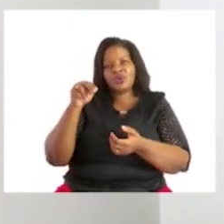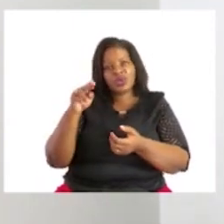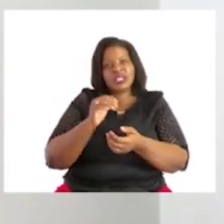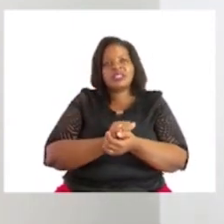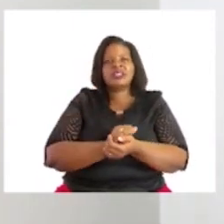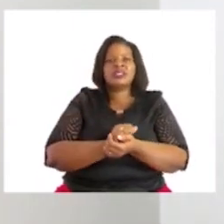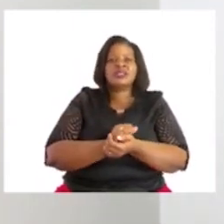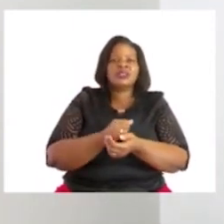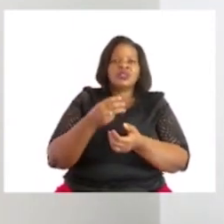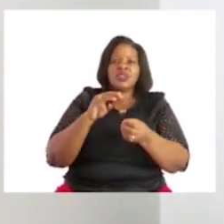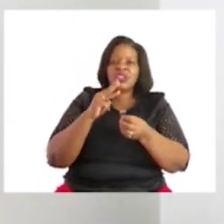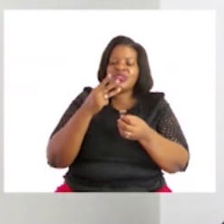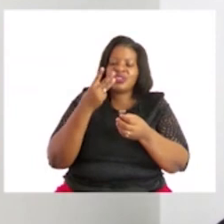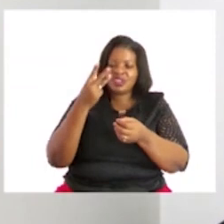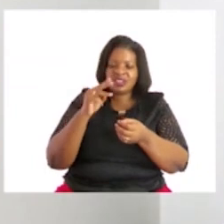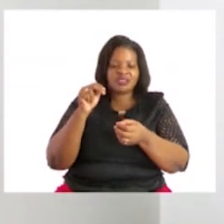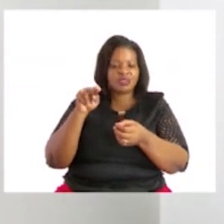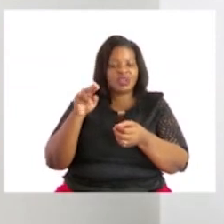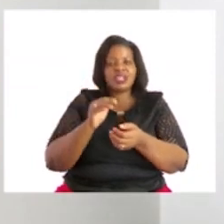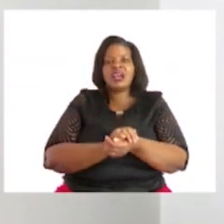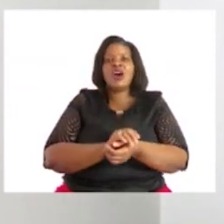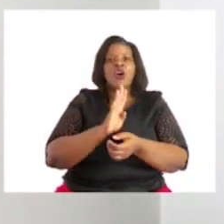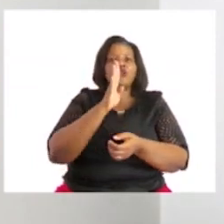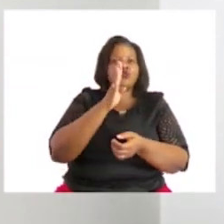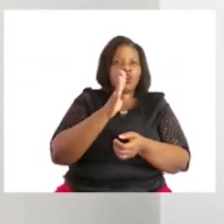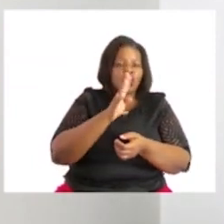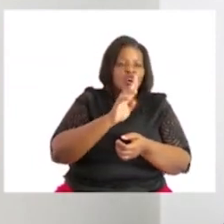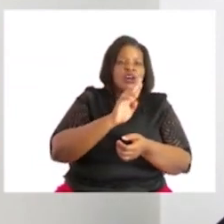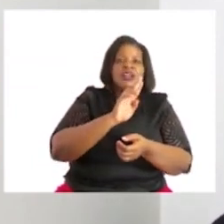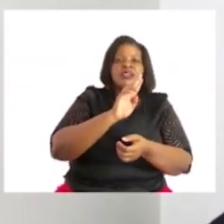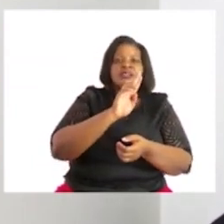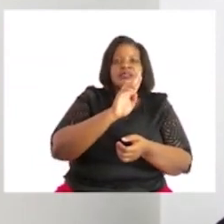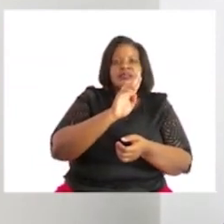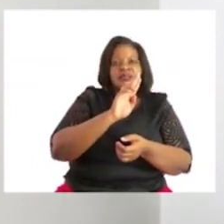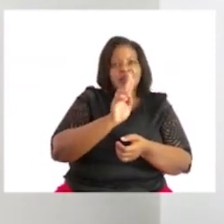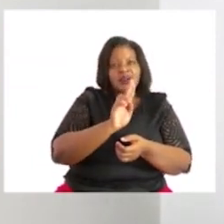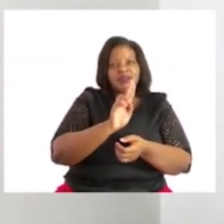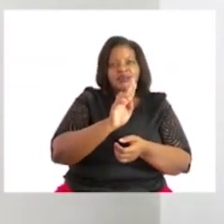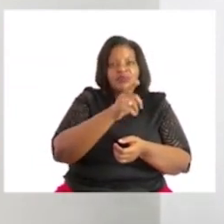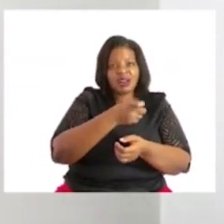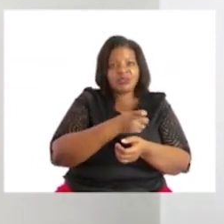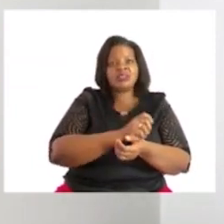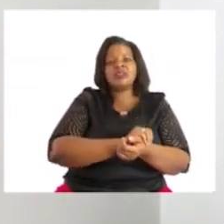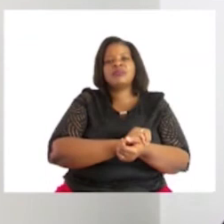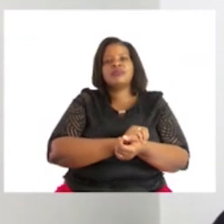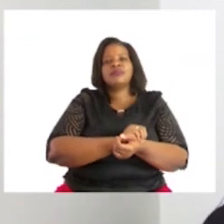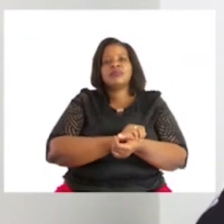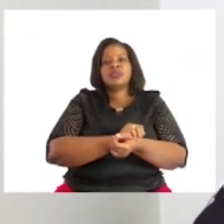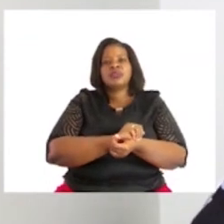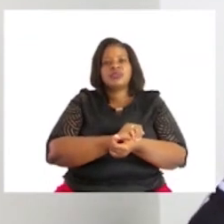Of 3 is unit. Of 4 is thousand, and it